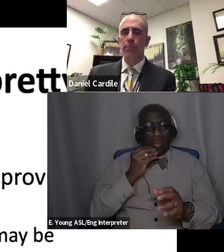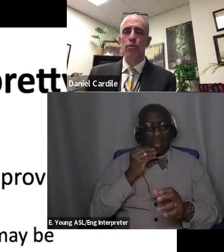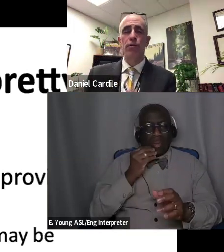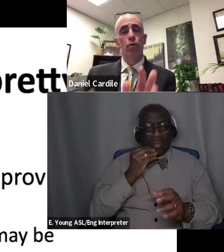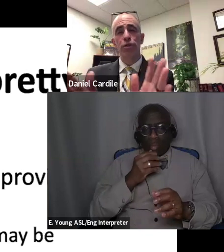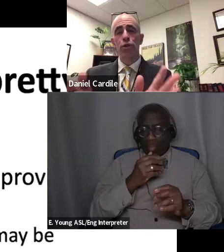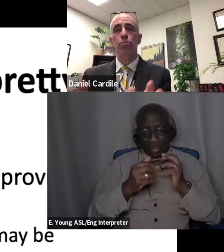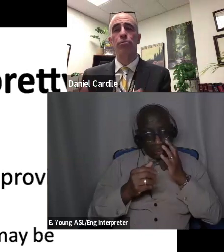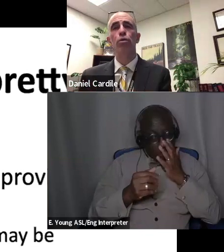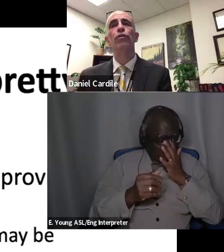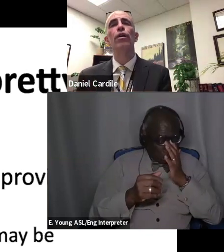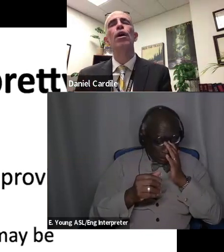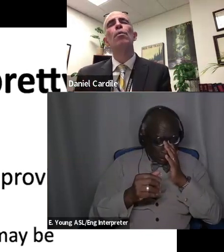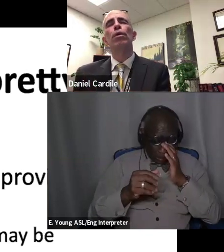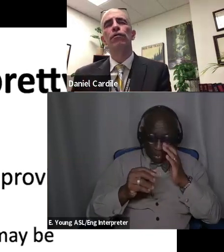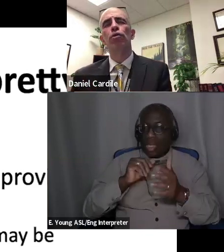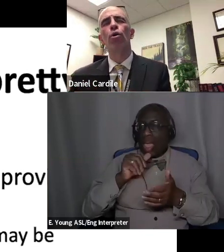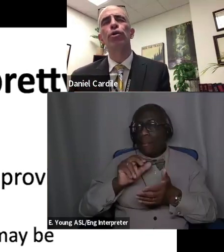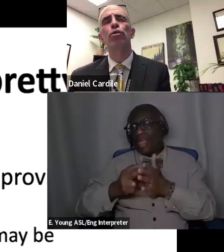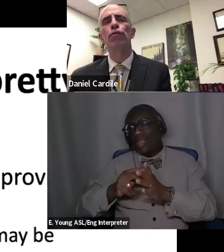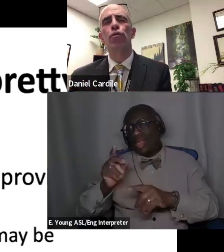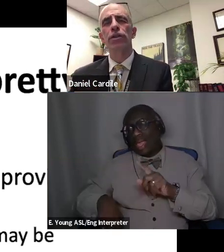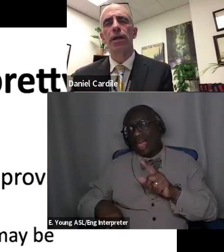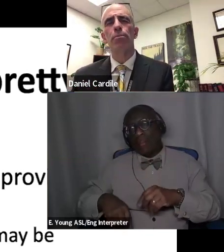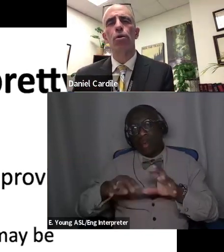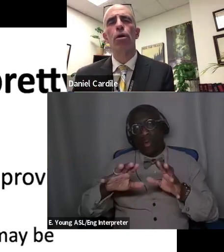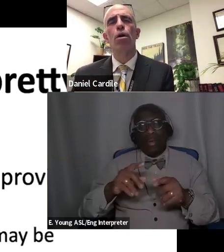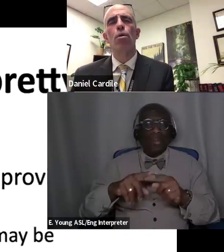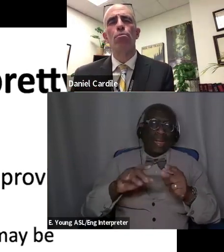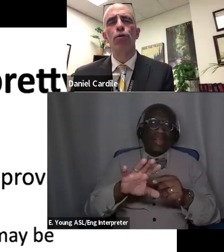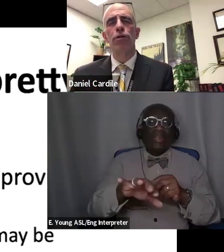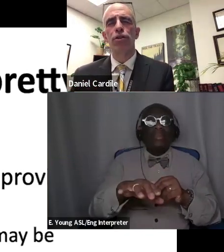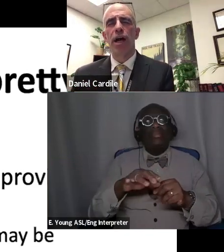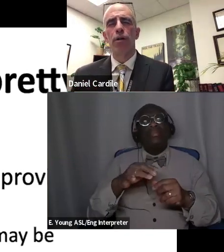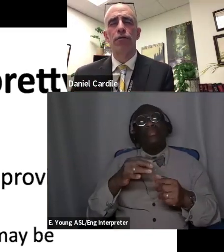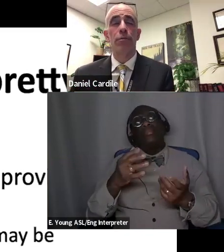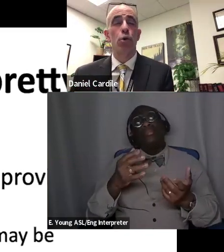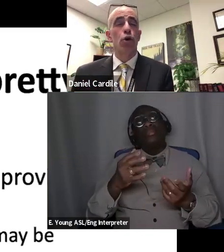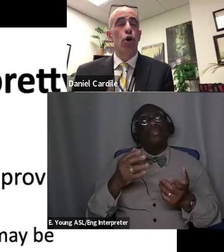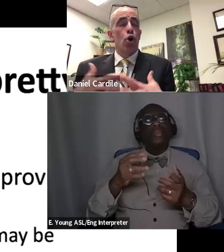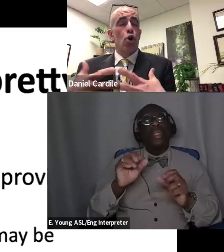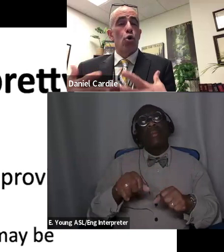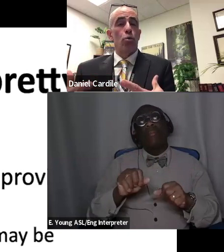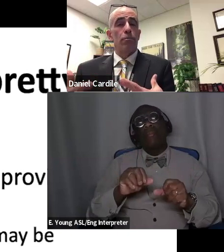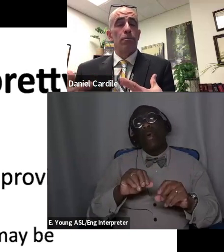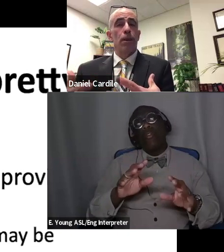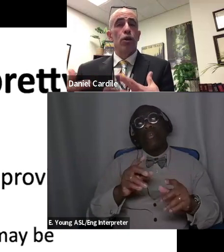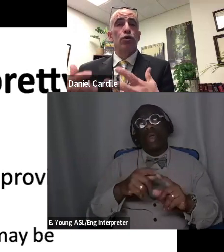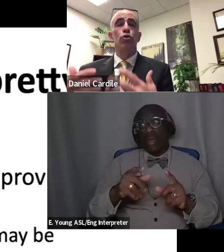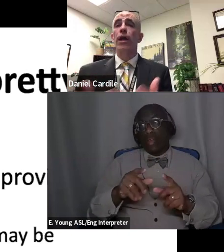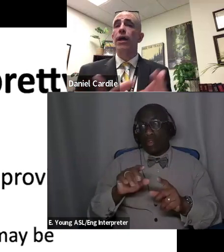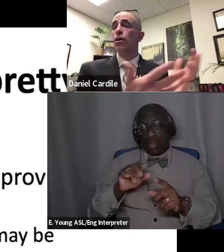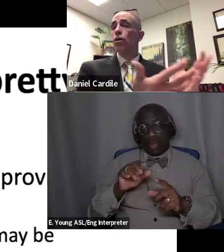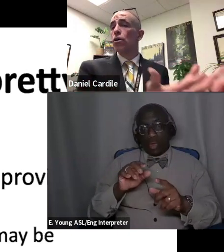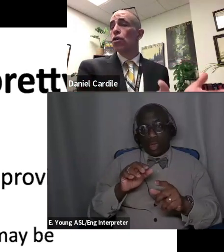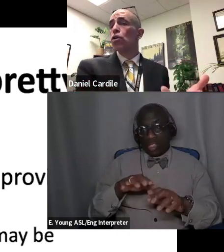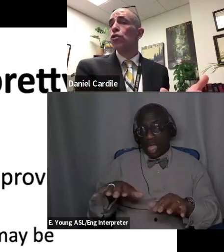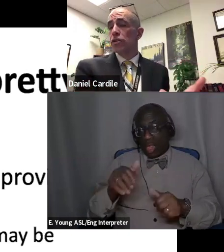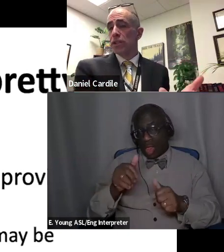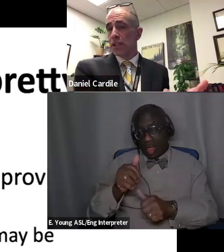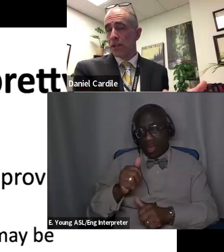mean you can't move. Of course you can move, but if you're going to, for example, move your child from your home to